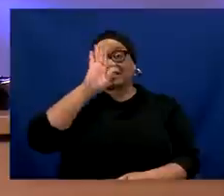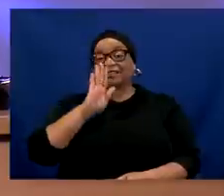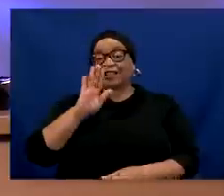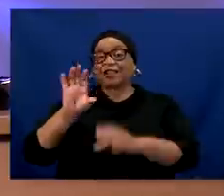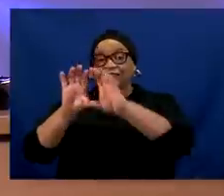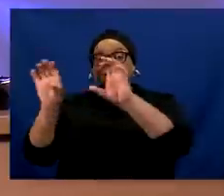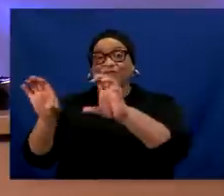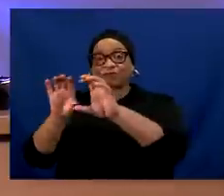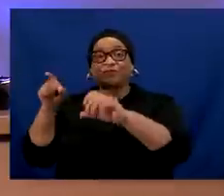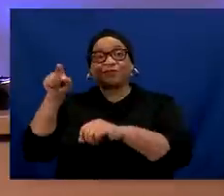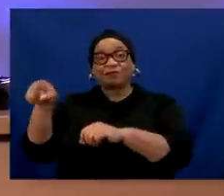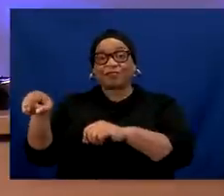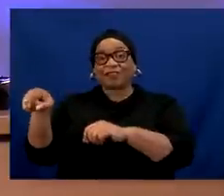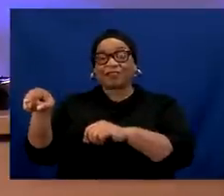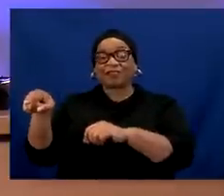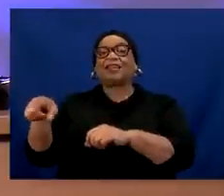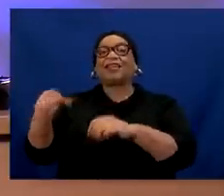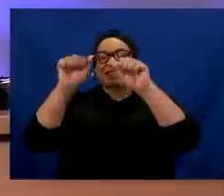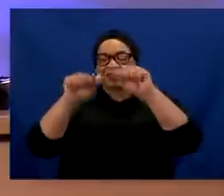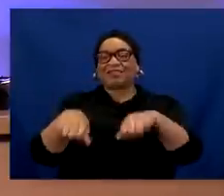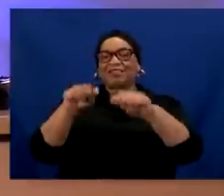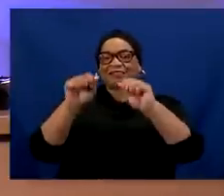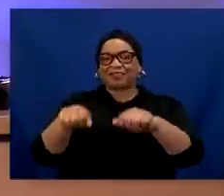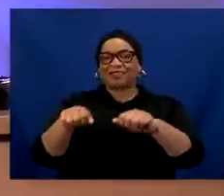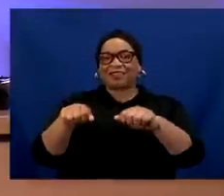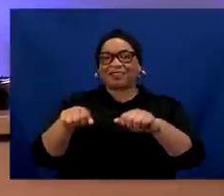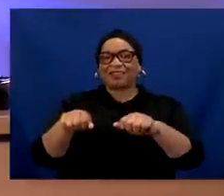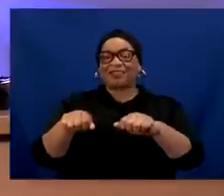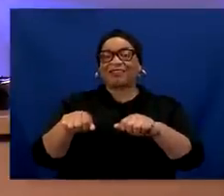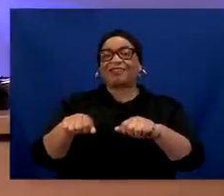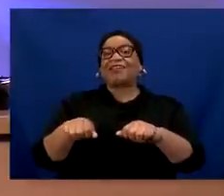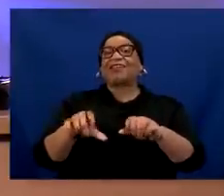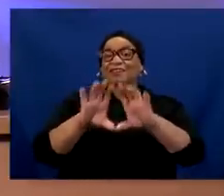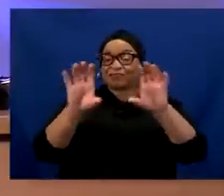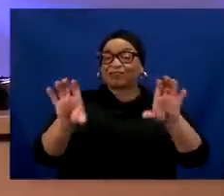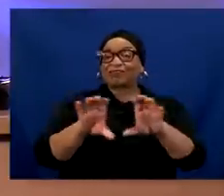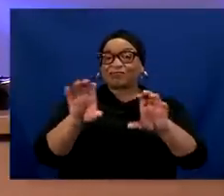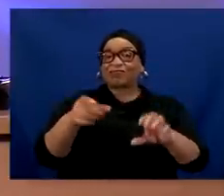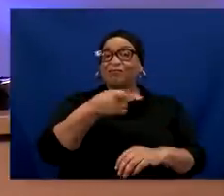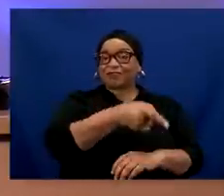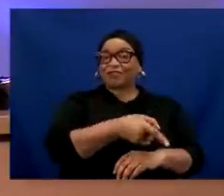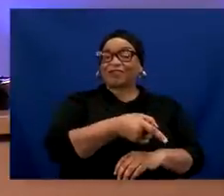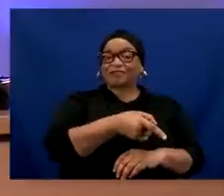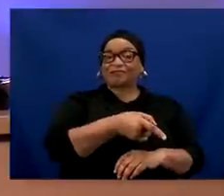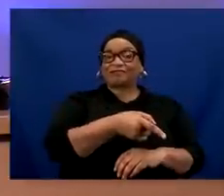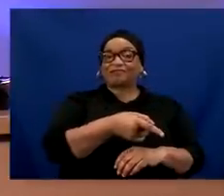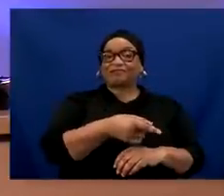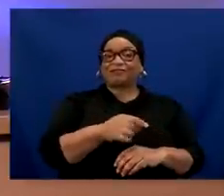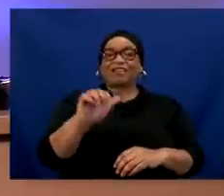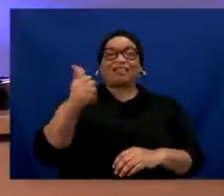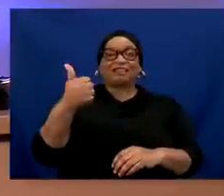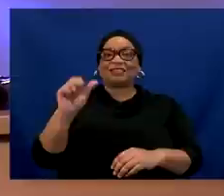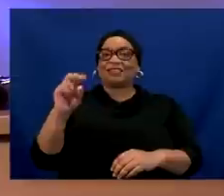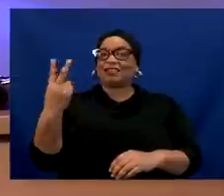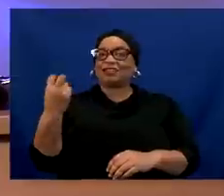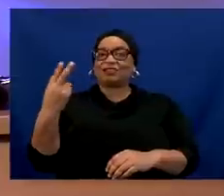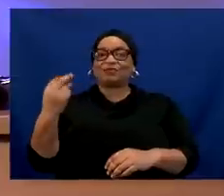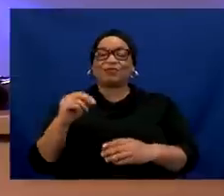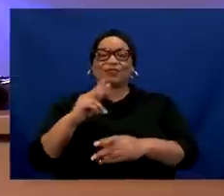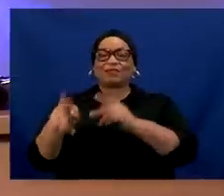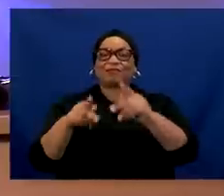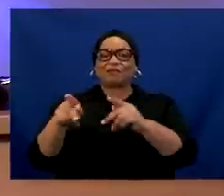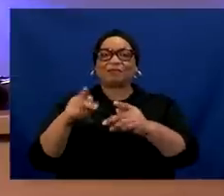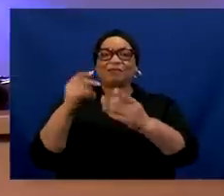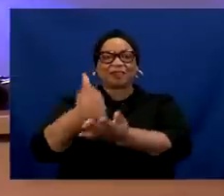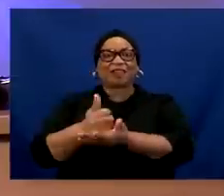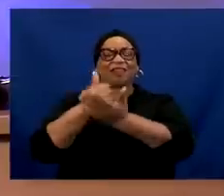Bible says he's no respecter of persons. He's able to do it over here. I need 10 or 12 people to help me close now